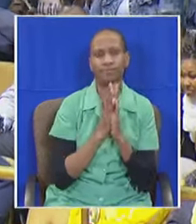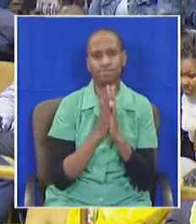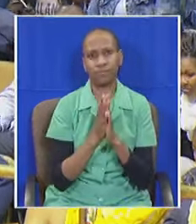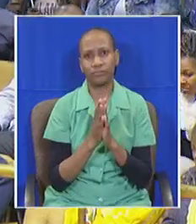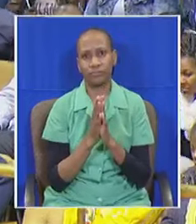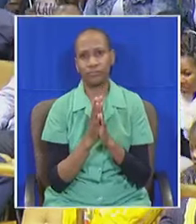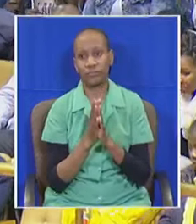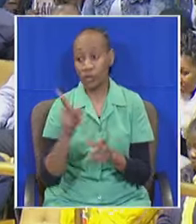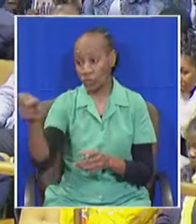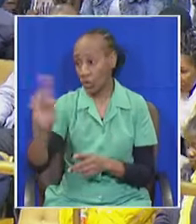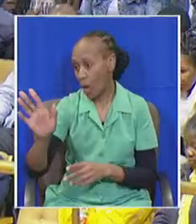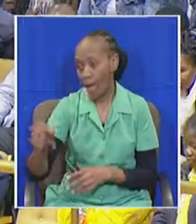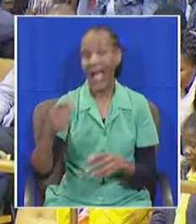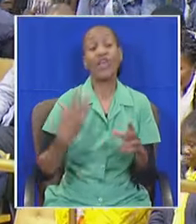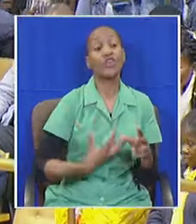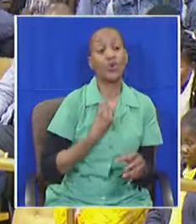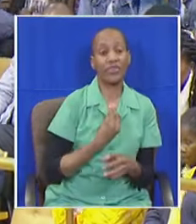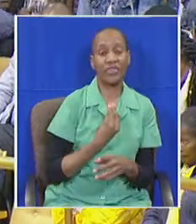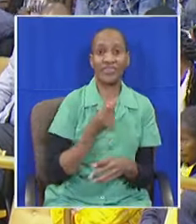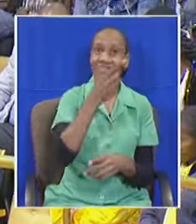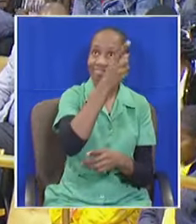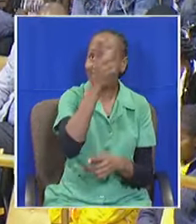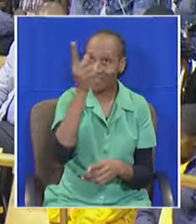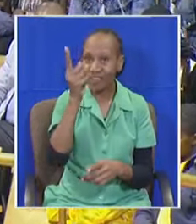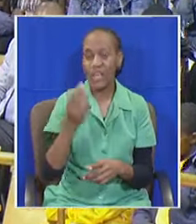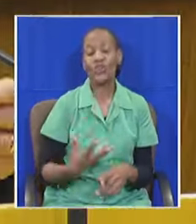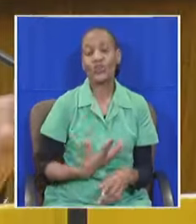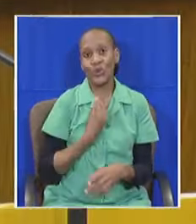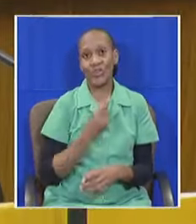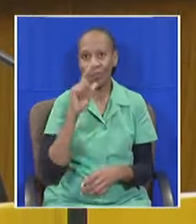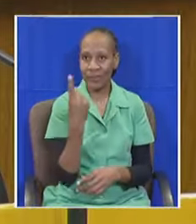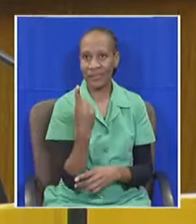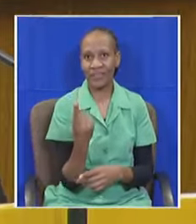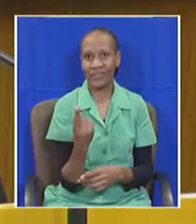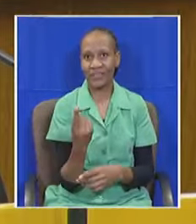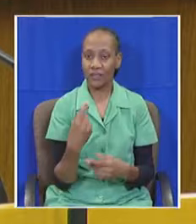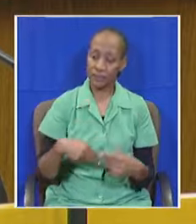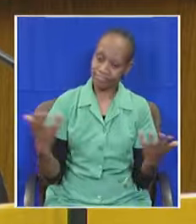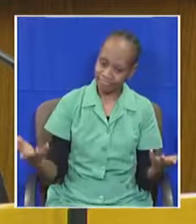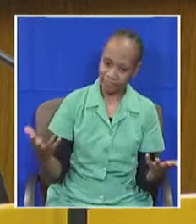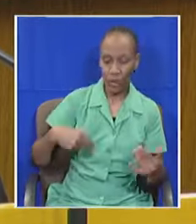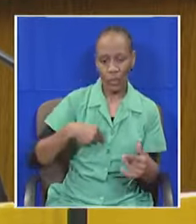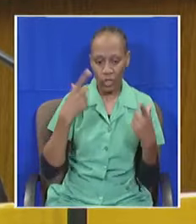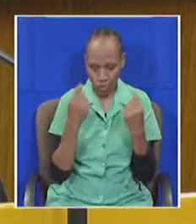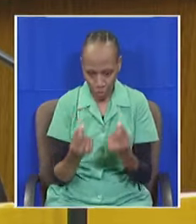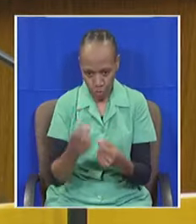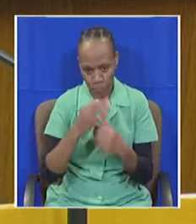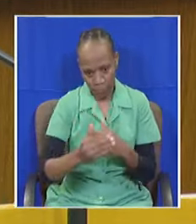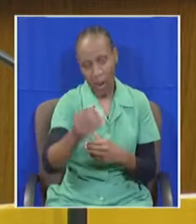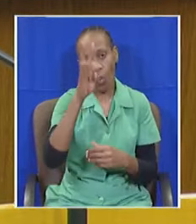ma'am, youth in the space explanation. So we are going to do just